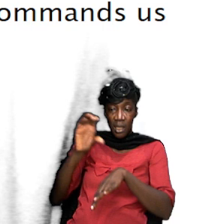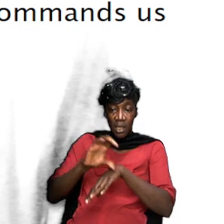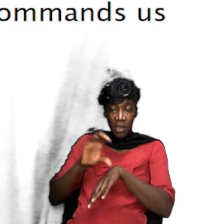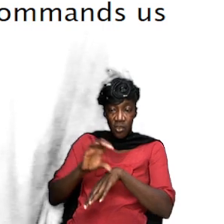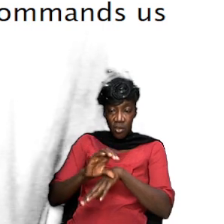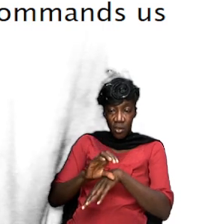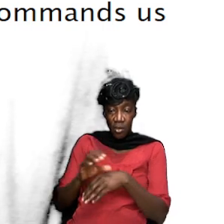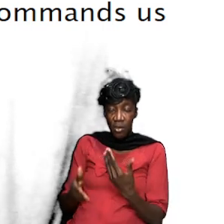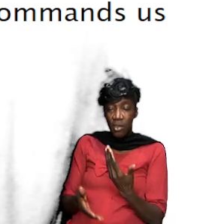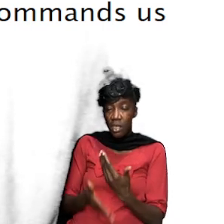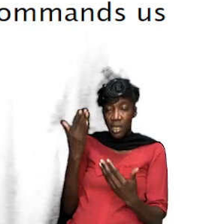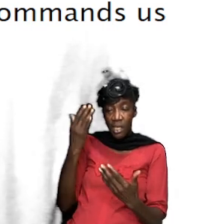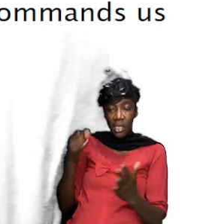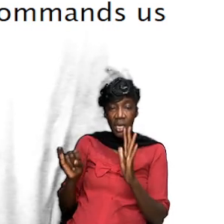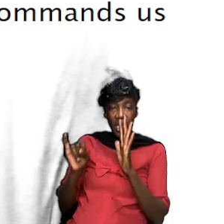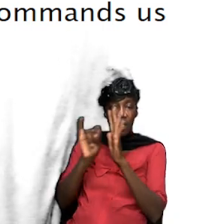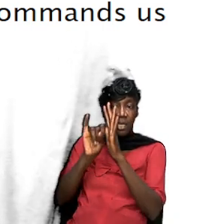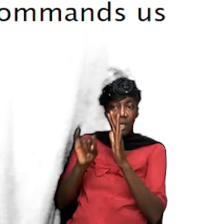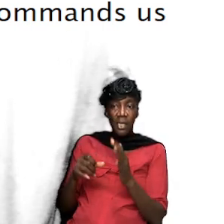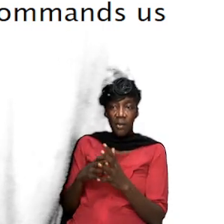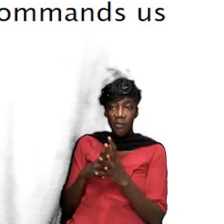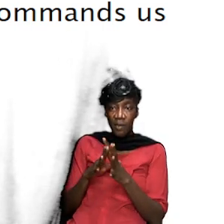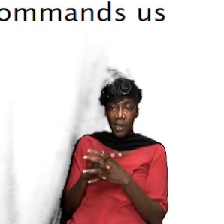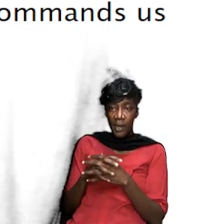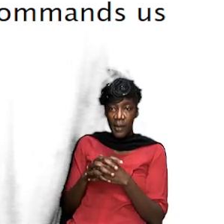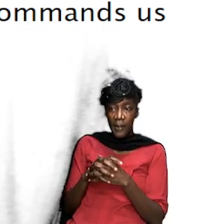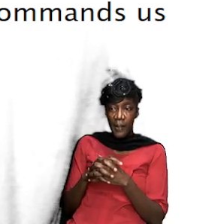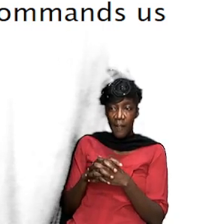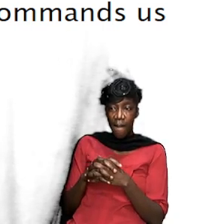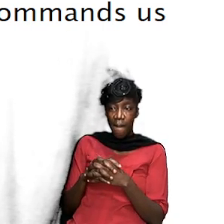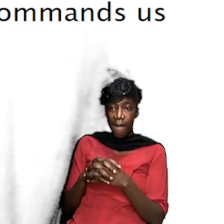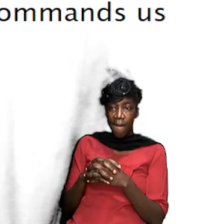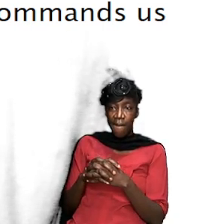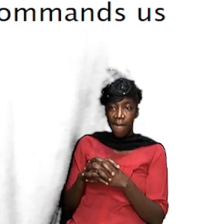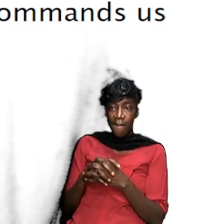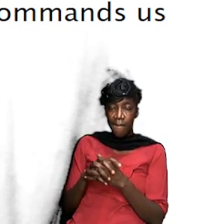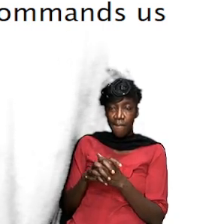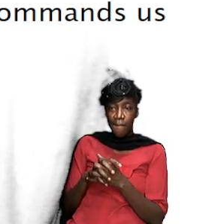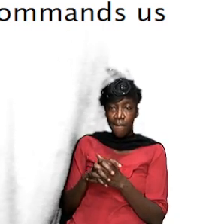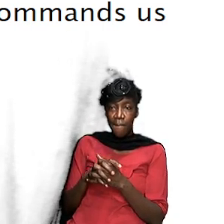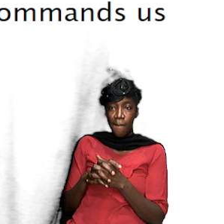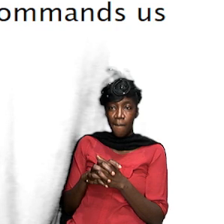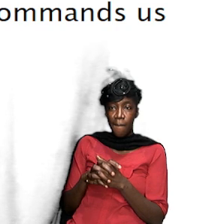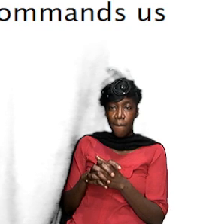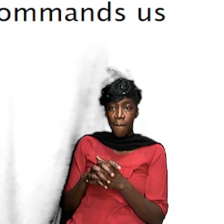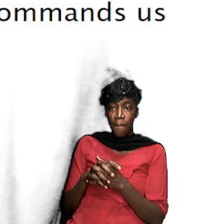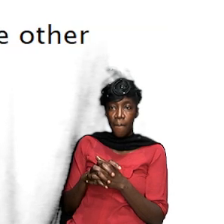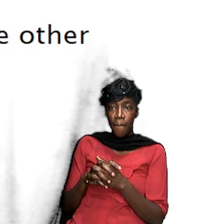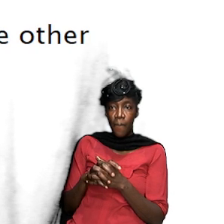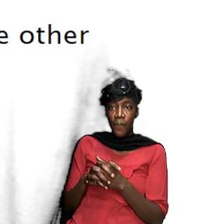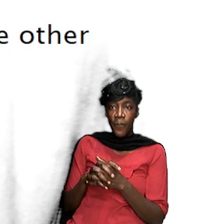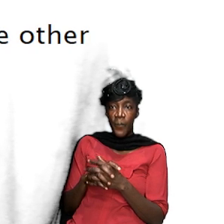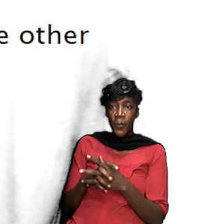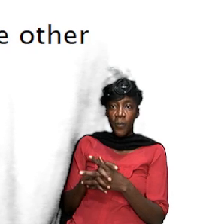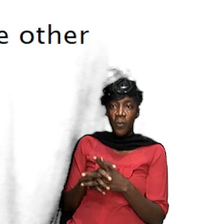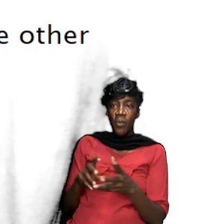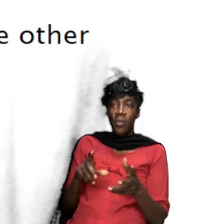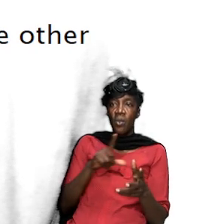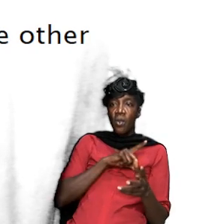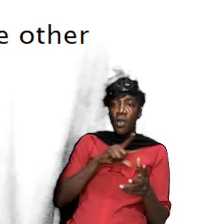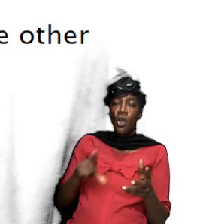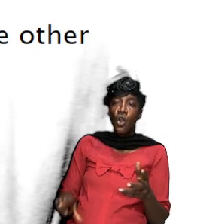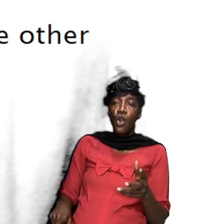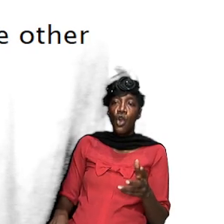be easily identified. The church must be easily identified. The Lord commands us to be like himself, to